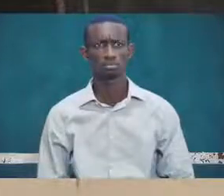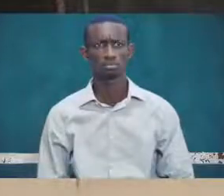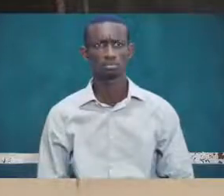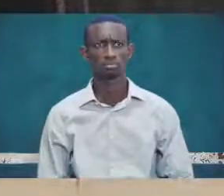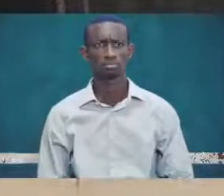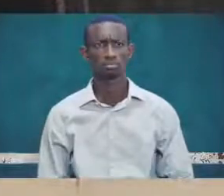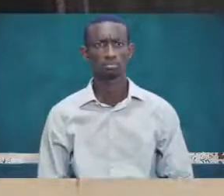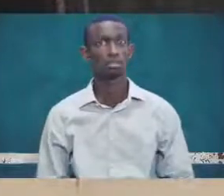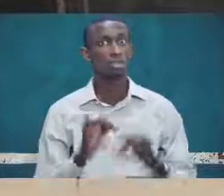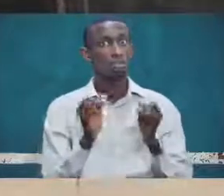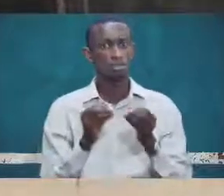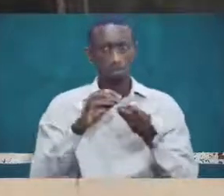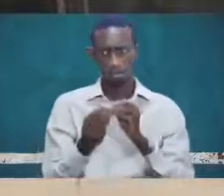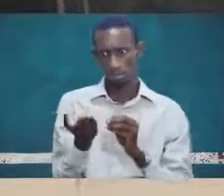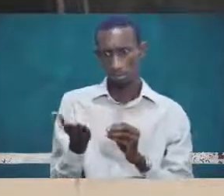increases,